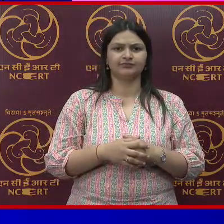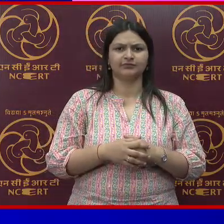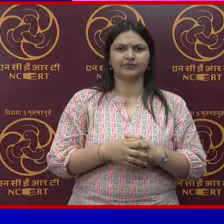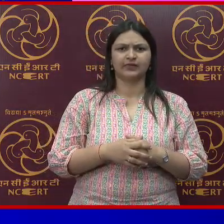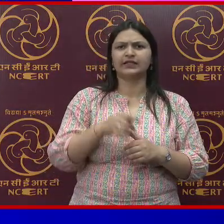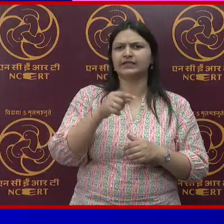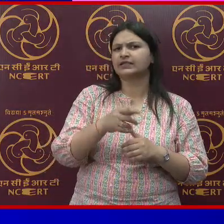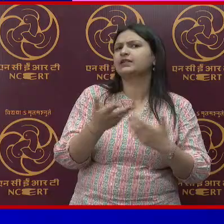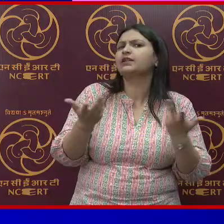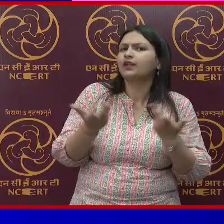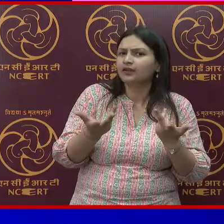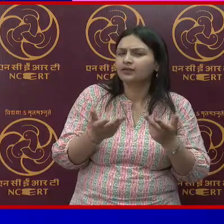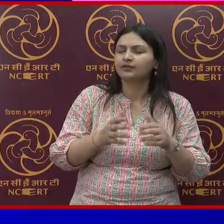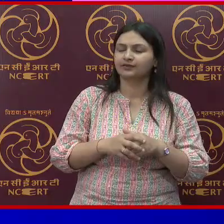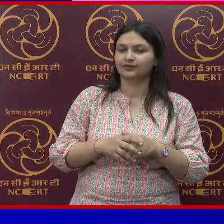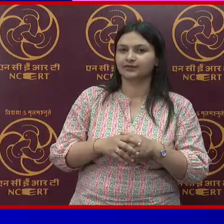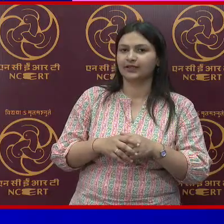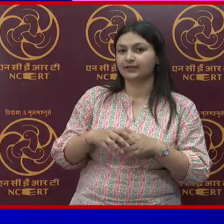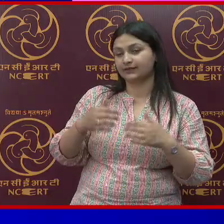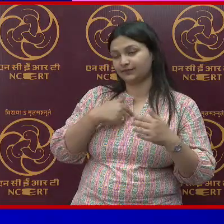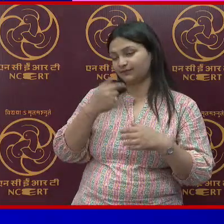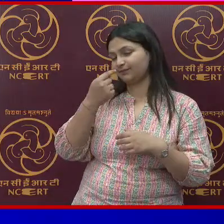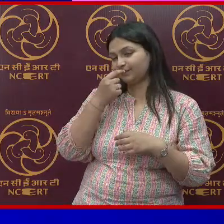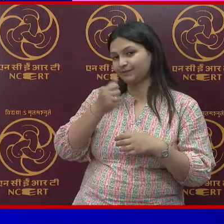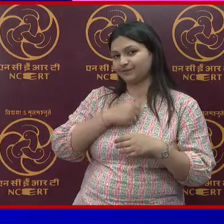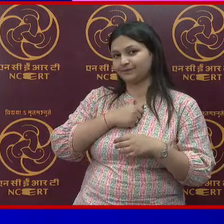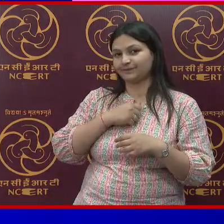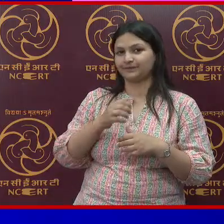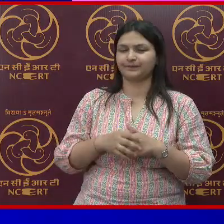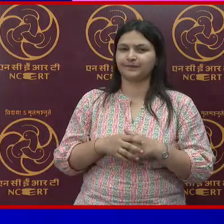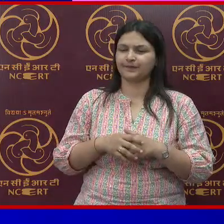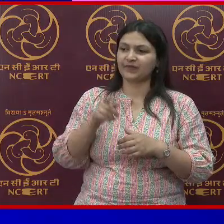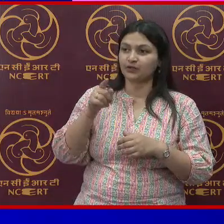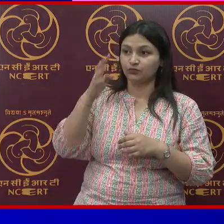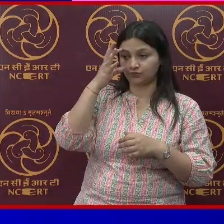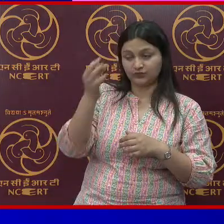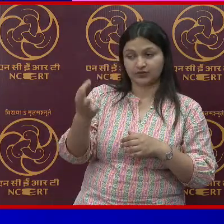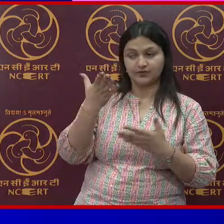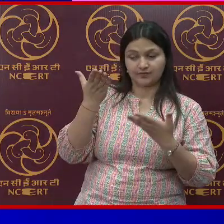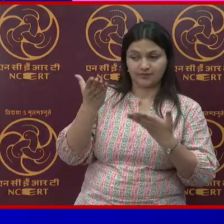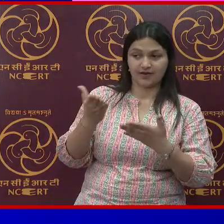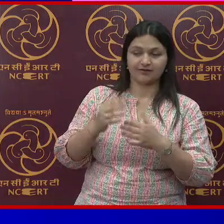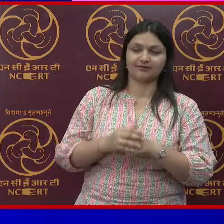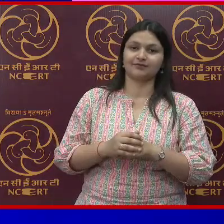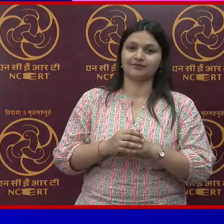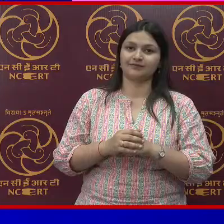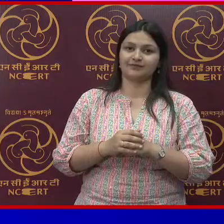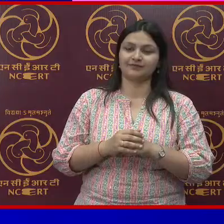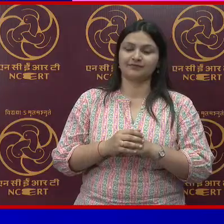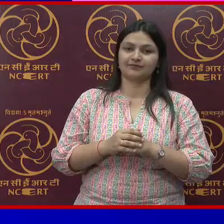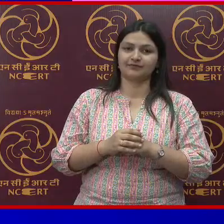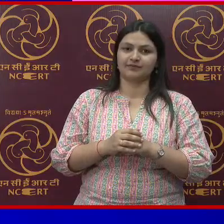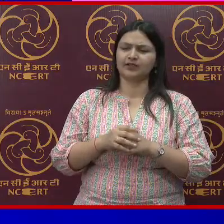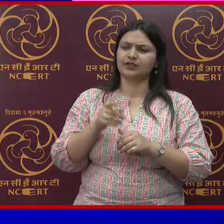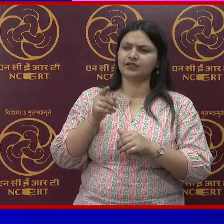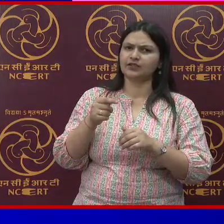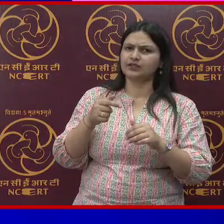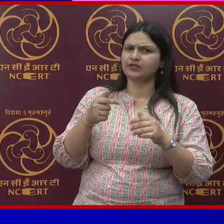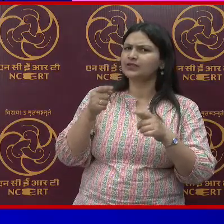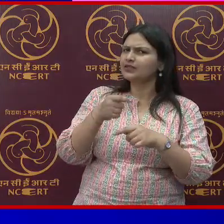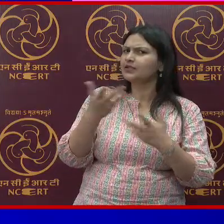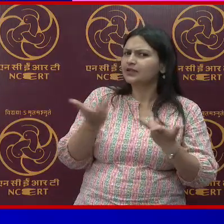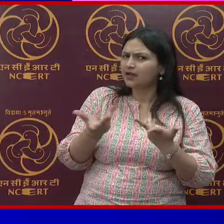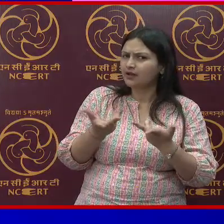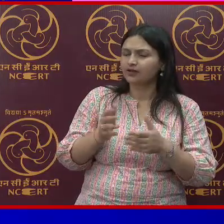And what is this? This is my mouth. Yes, Neha, you are a very smart child. Okay. And Neha, what are